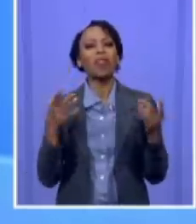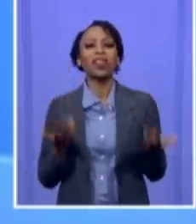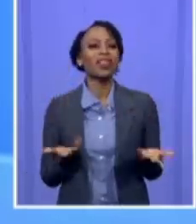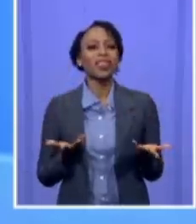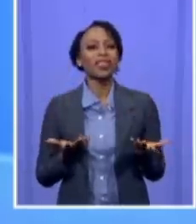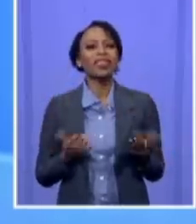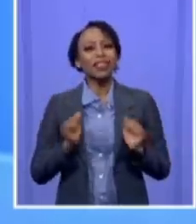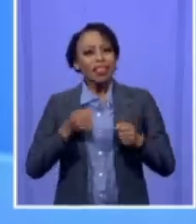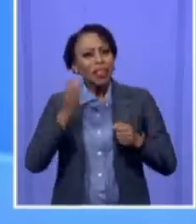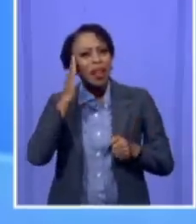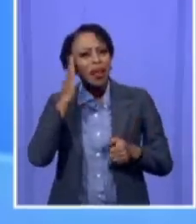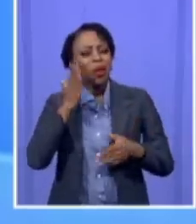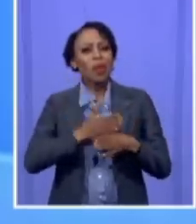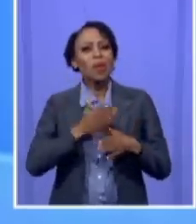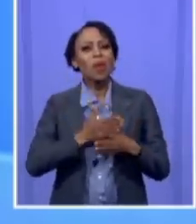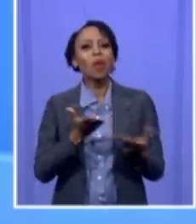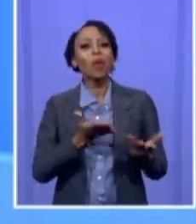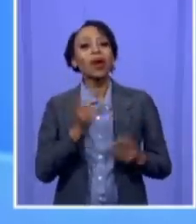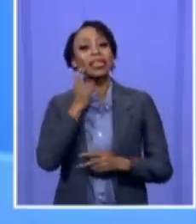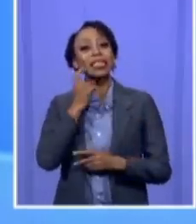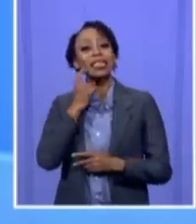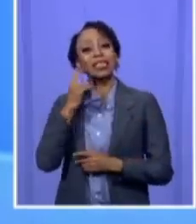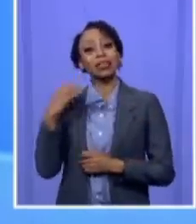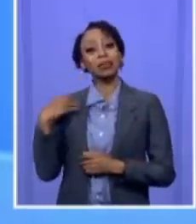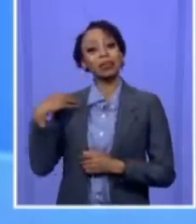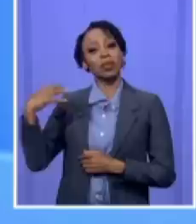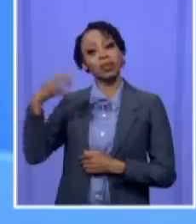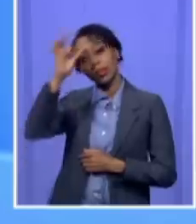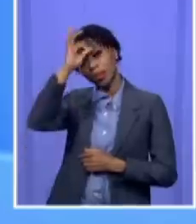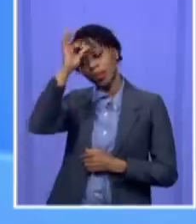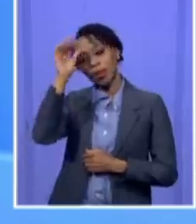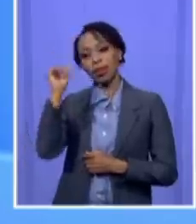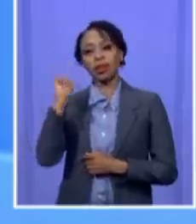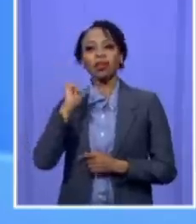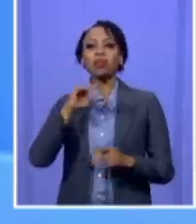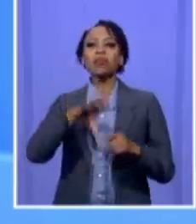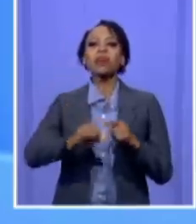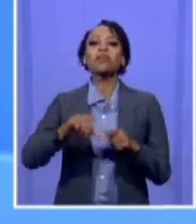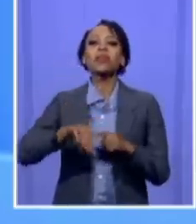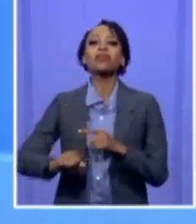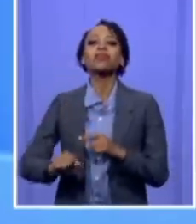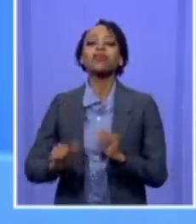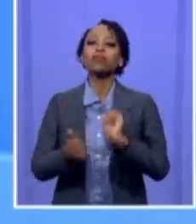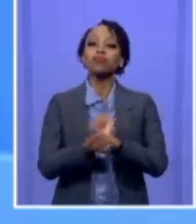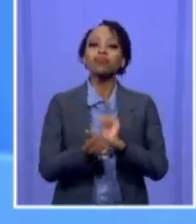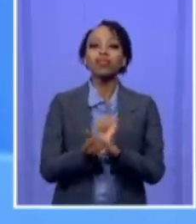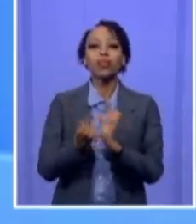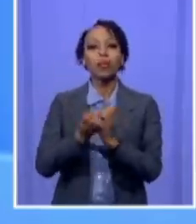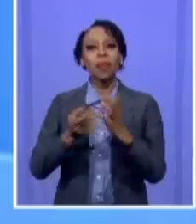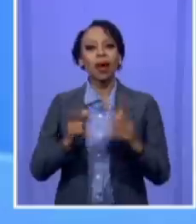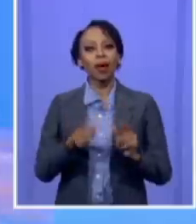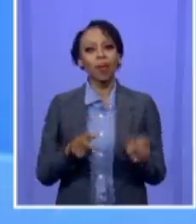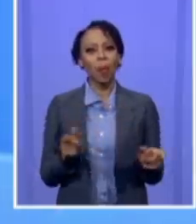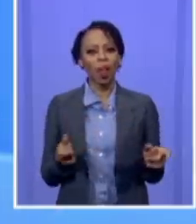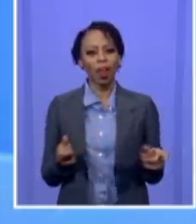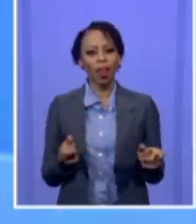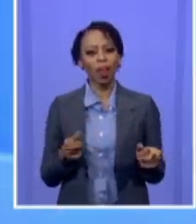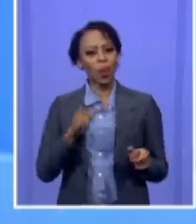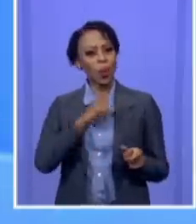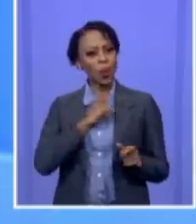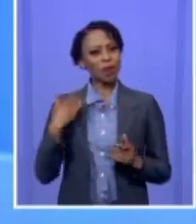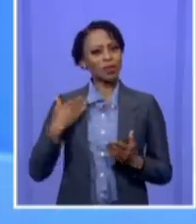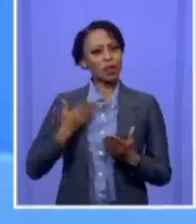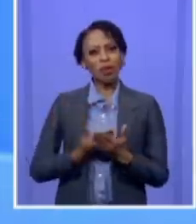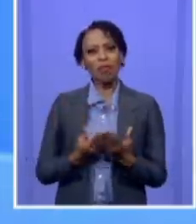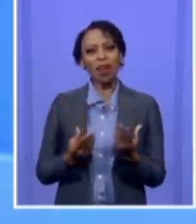they operate. It was so easy for the Minister of Police yesterday to find and arrest so many individuals. Why had they been sleeping